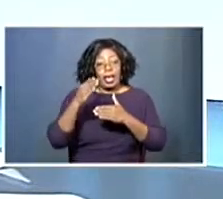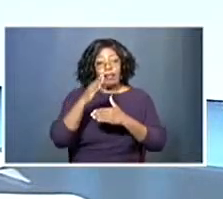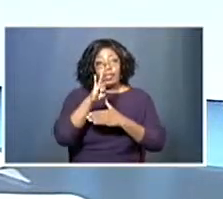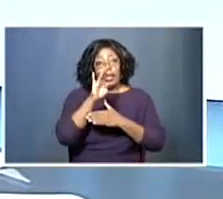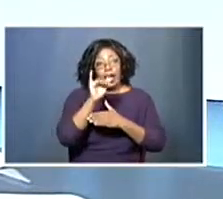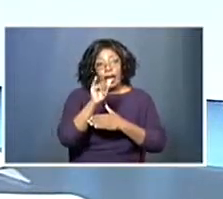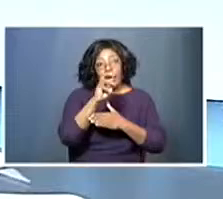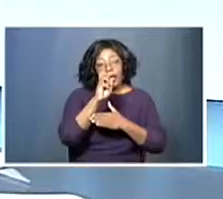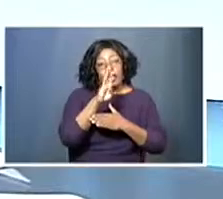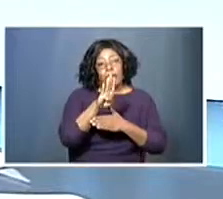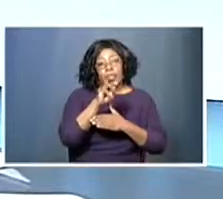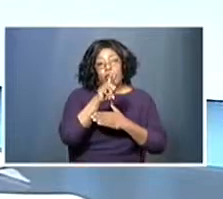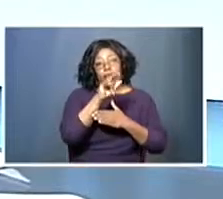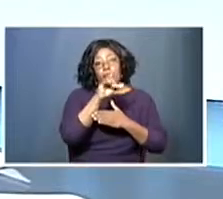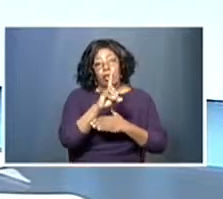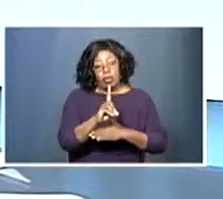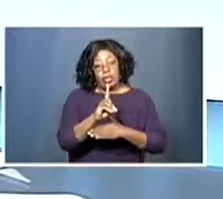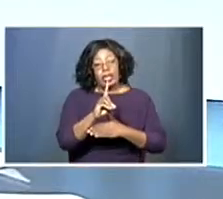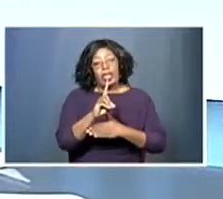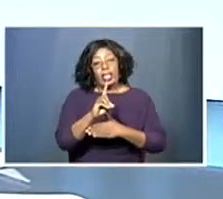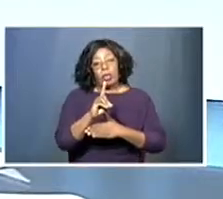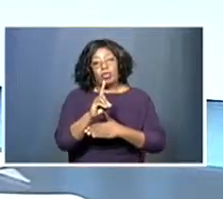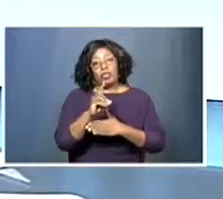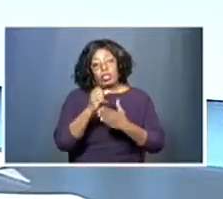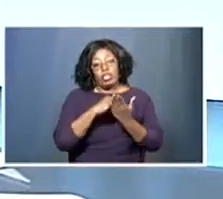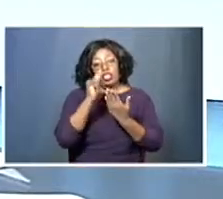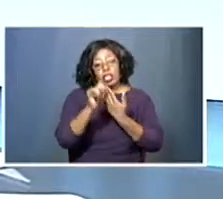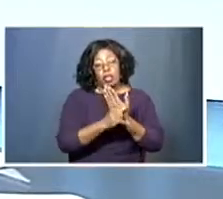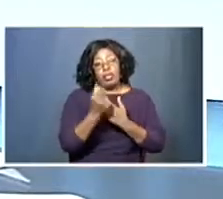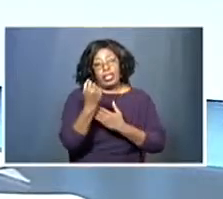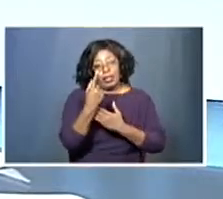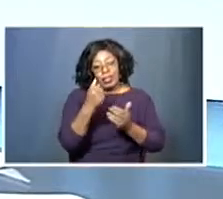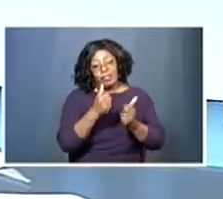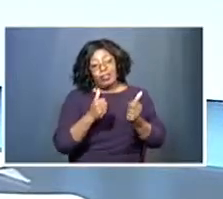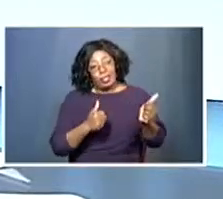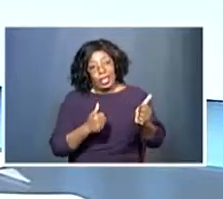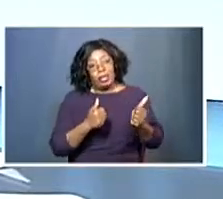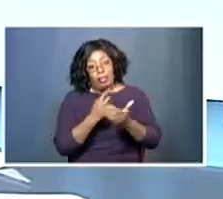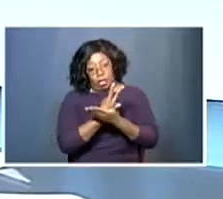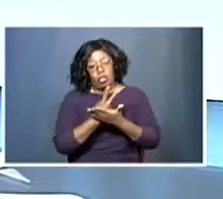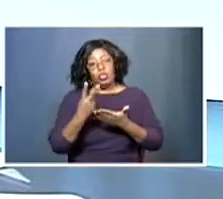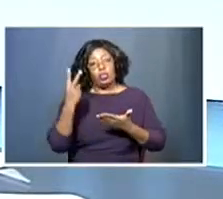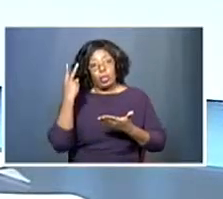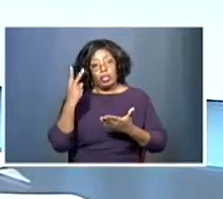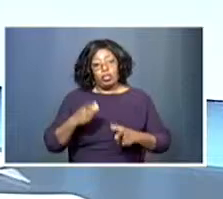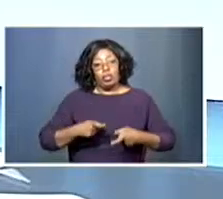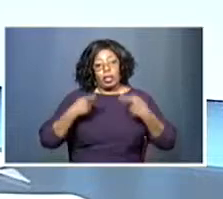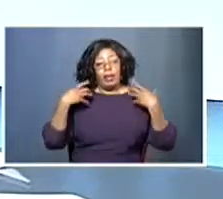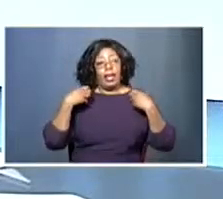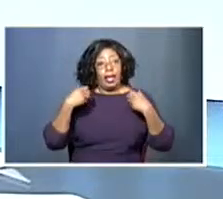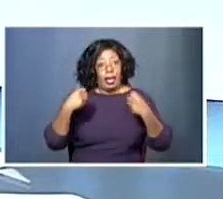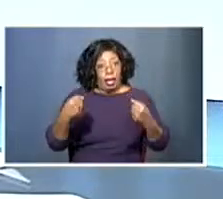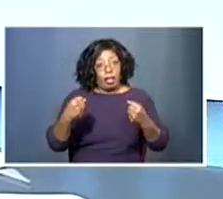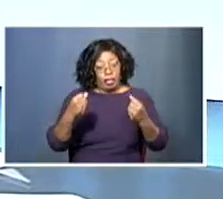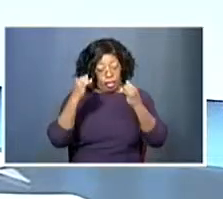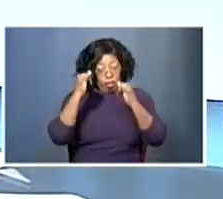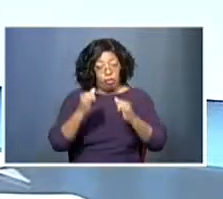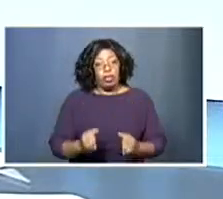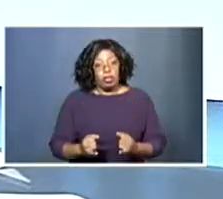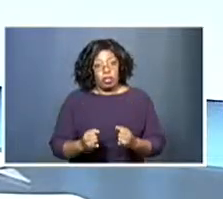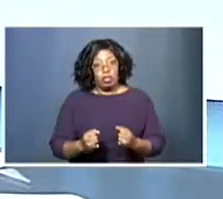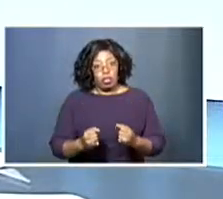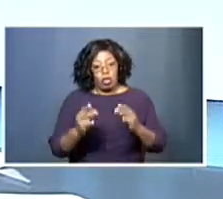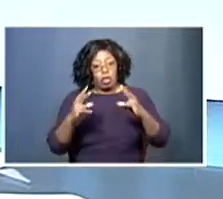system's return, initially set for January 11th, was delayed by 2 weeks to give health officials time to assess